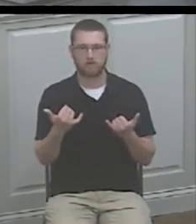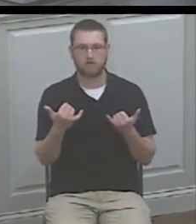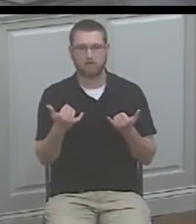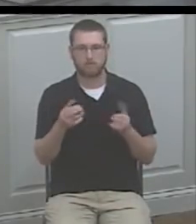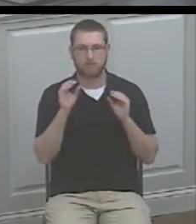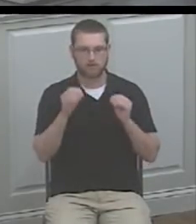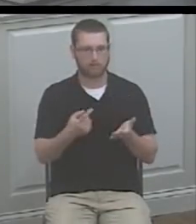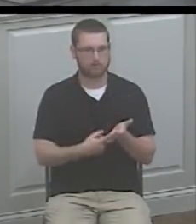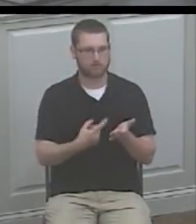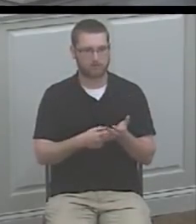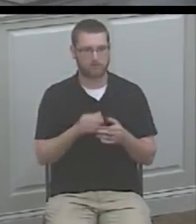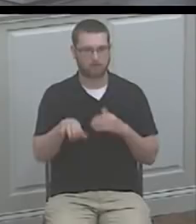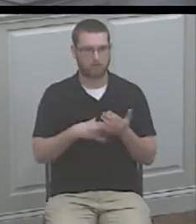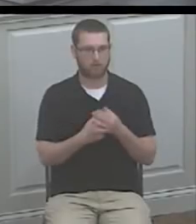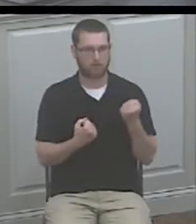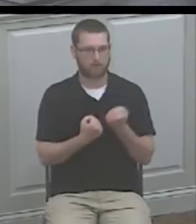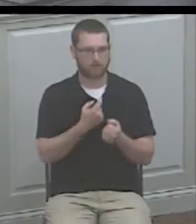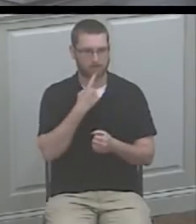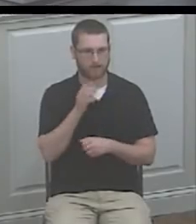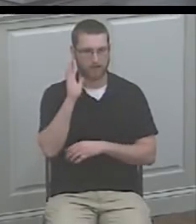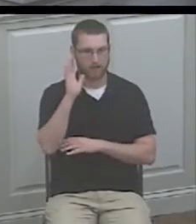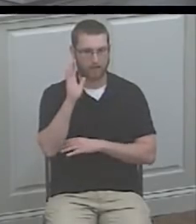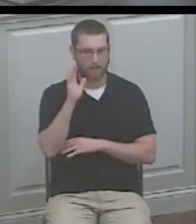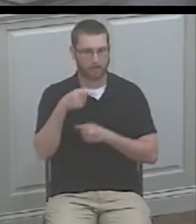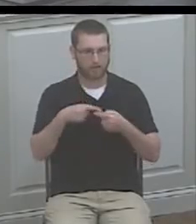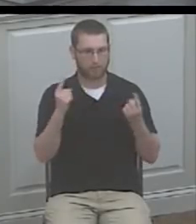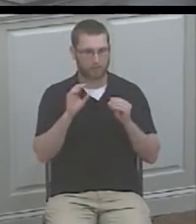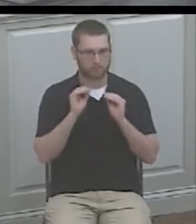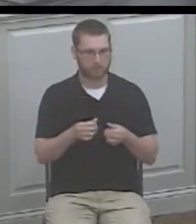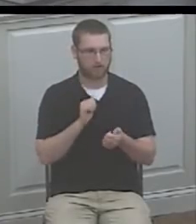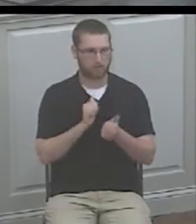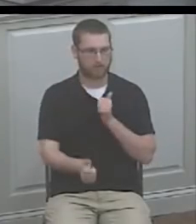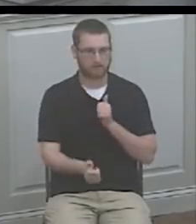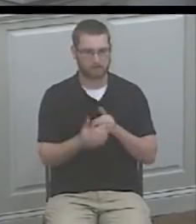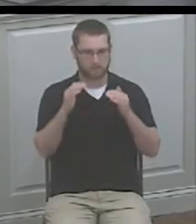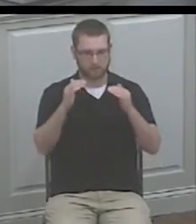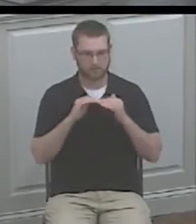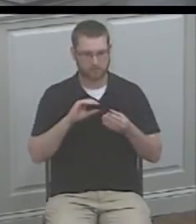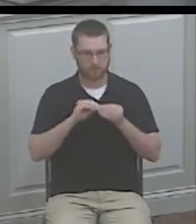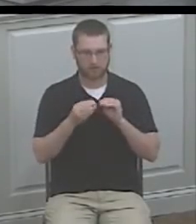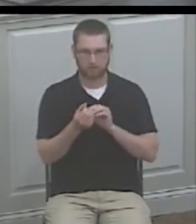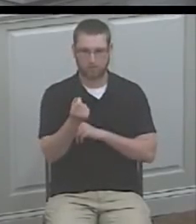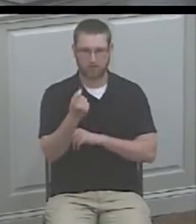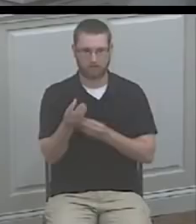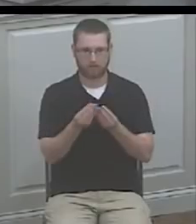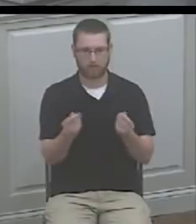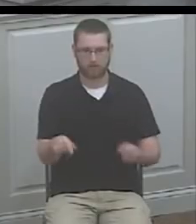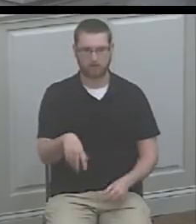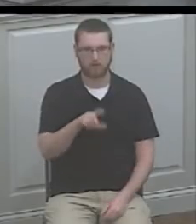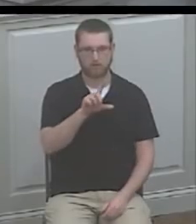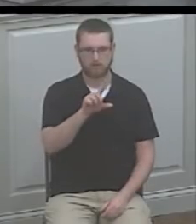Seeing none, all in favor of the motion say aye. Aye. Opposed, like sign. Motion carries. Item 11 is the resolution number